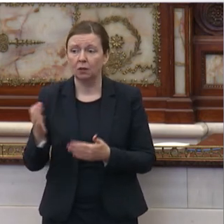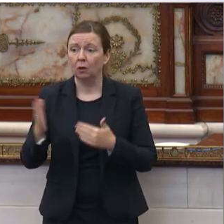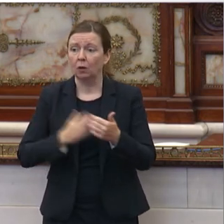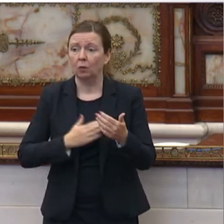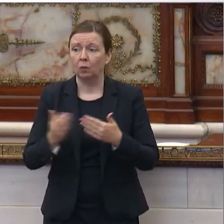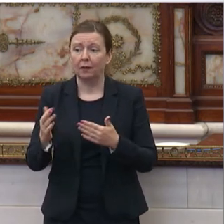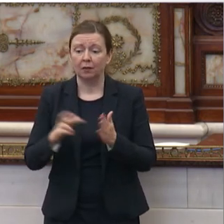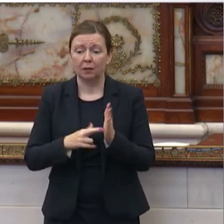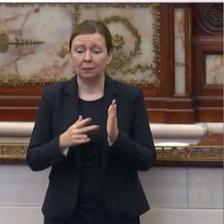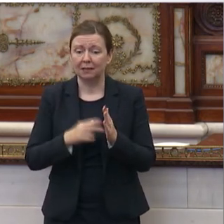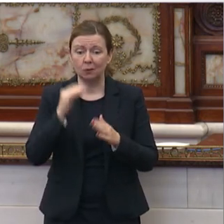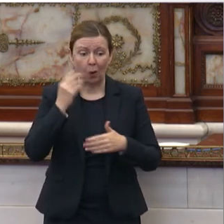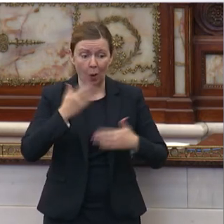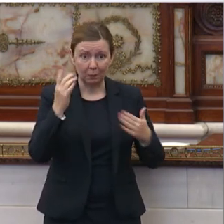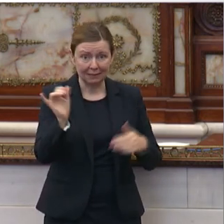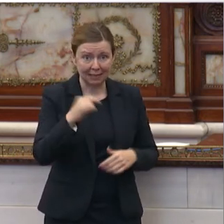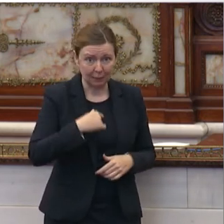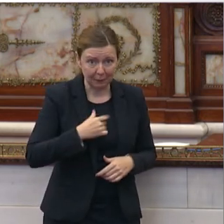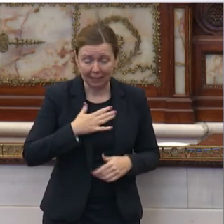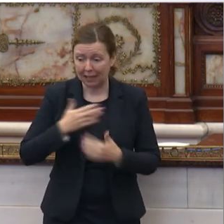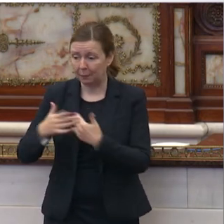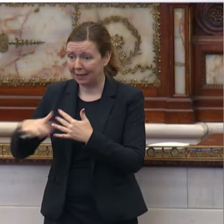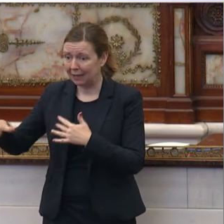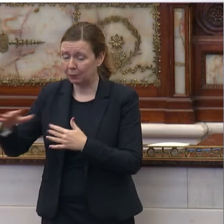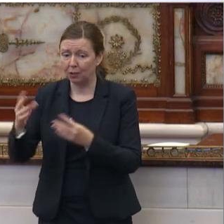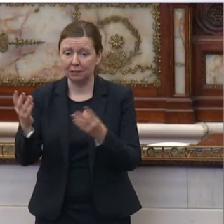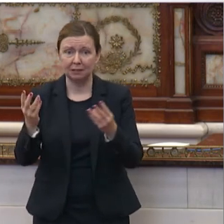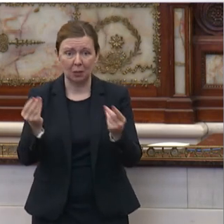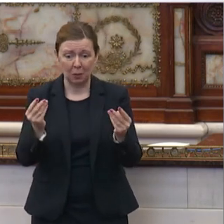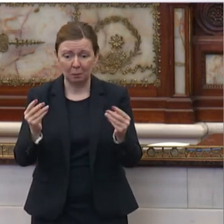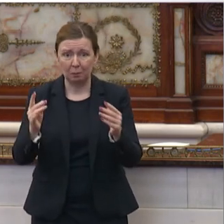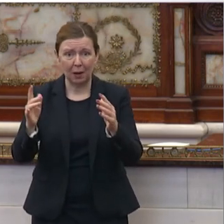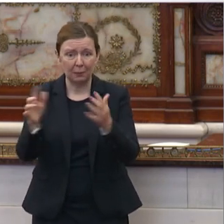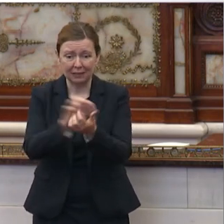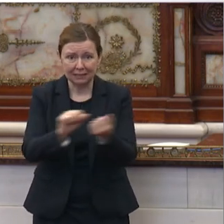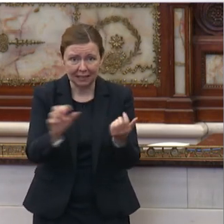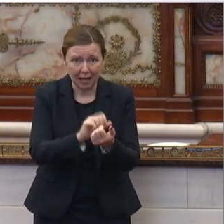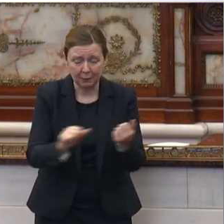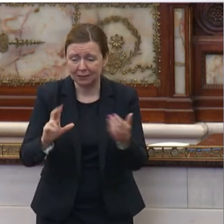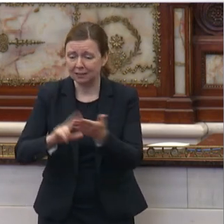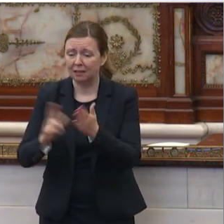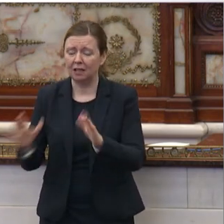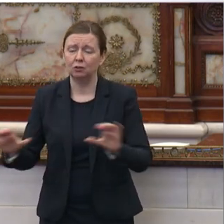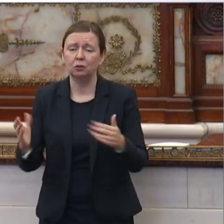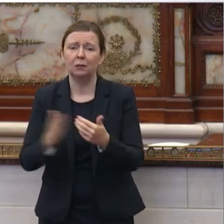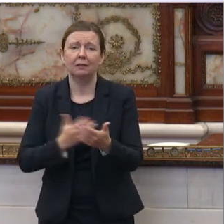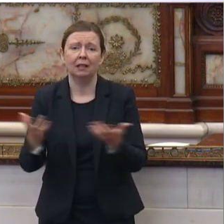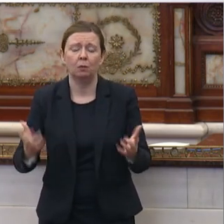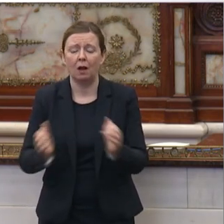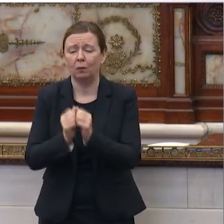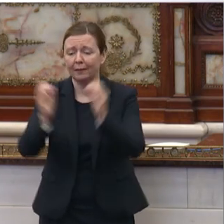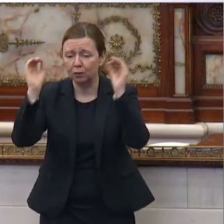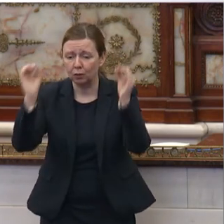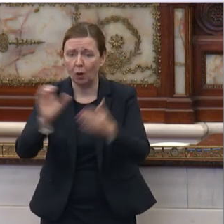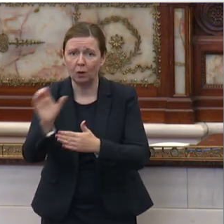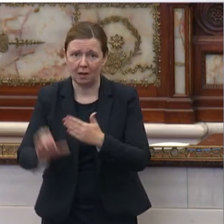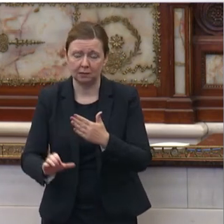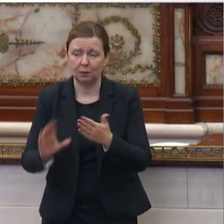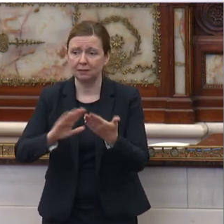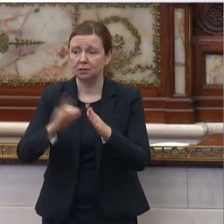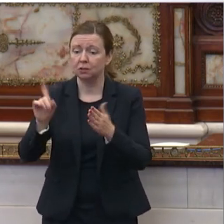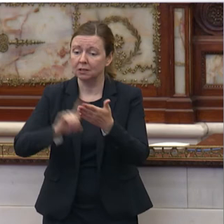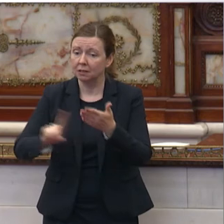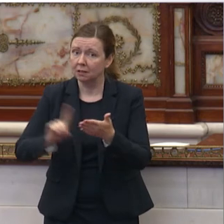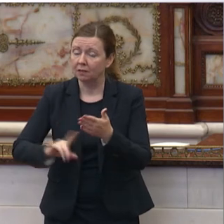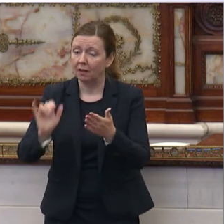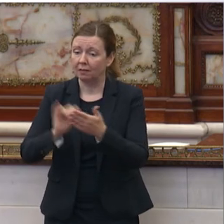being rendered homeless like me and my neighbors, property damage, or dangerous lack of dust control, contractors do whatever they want with no consequences. The city should investigate the collapse on